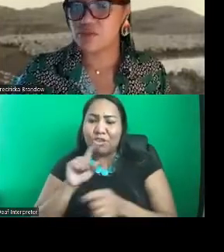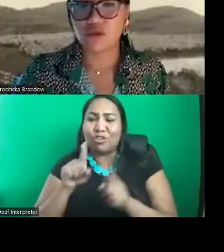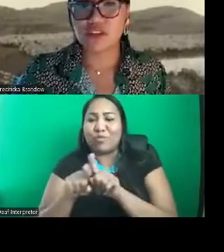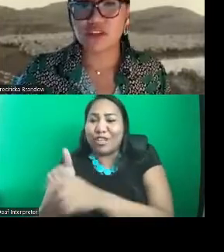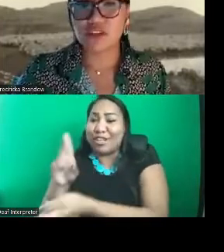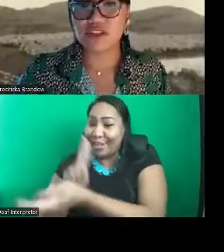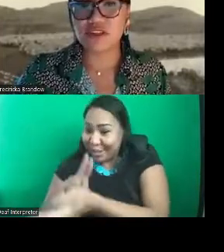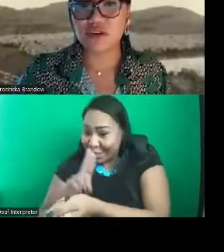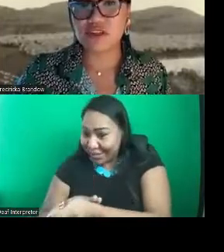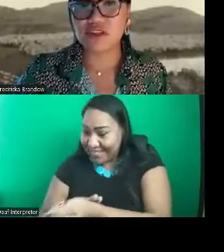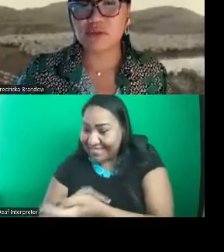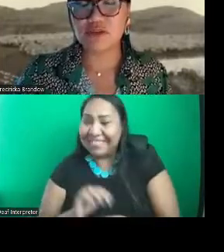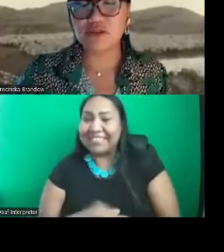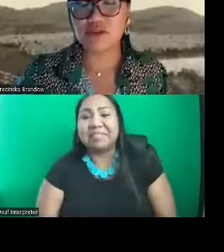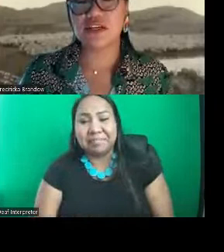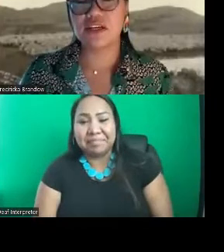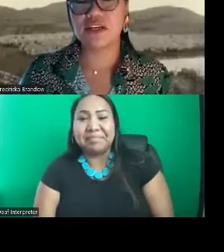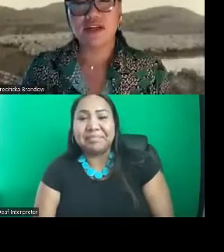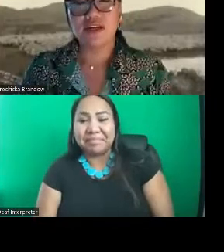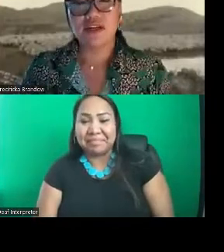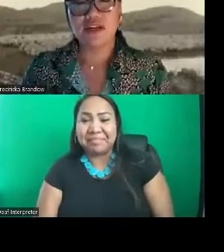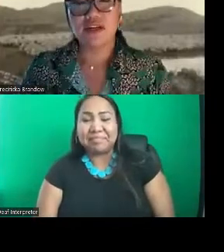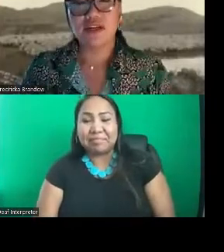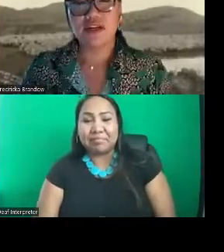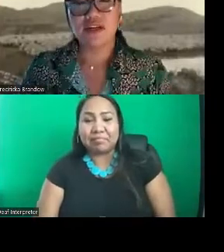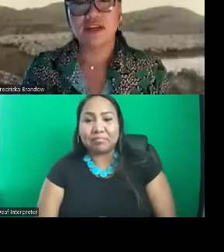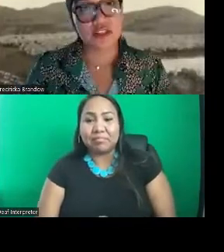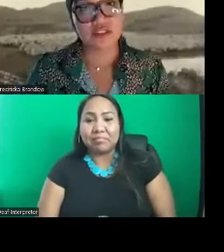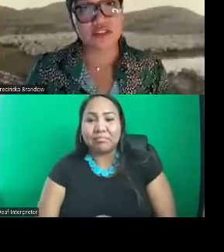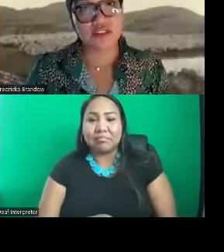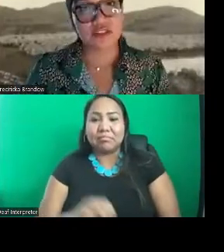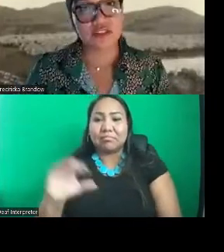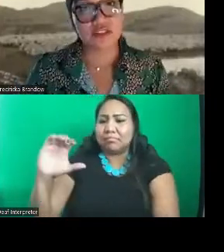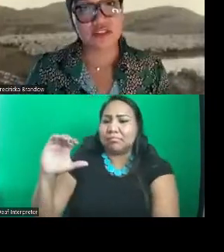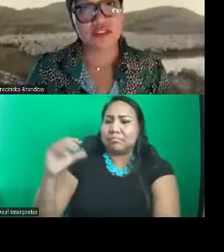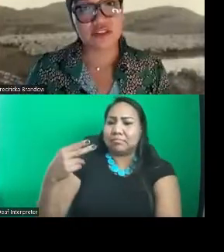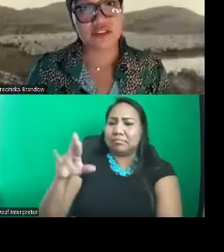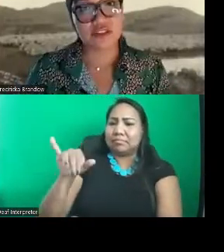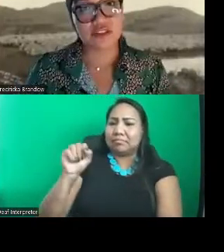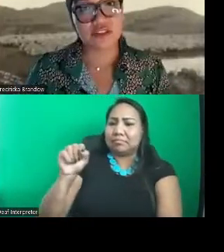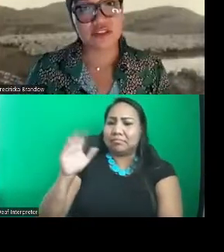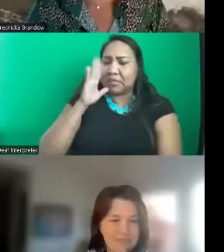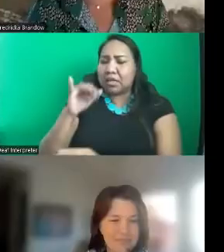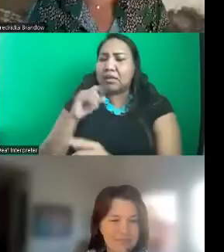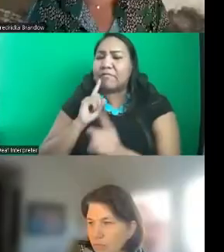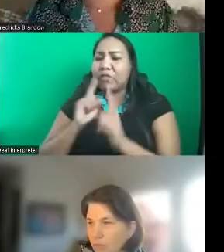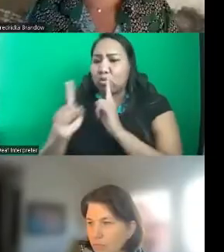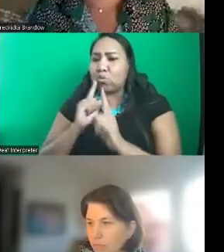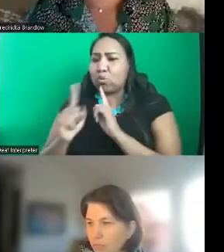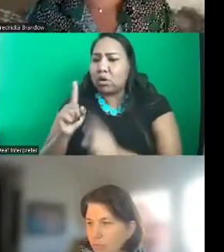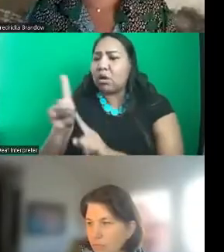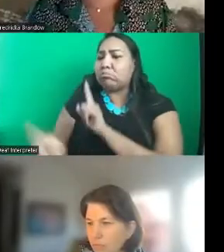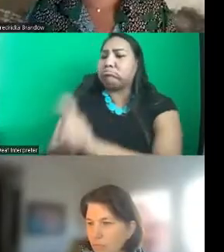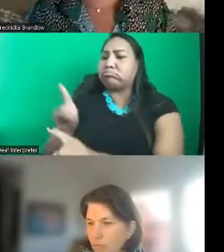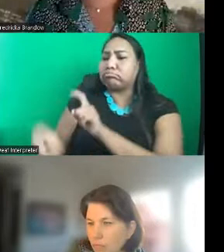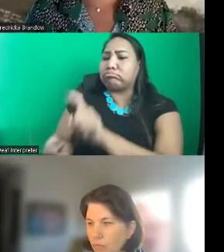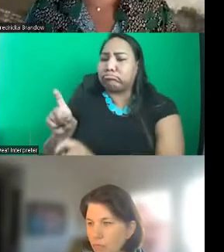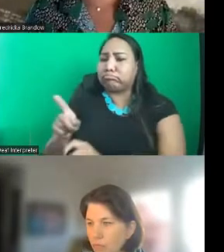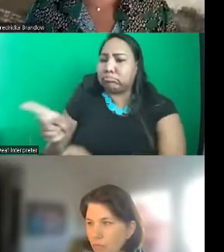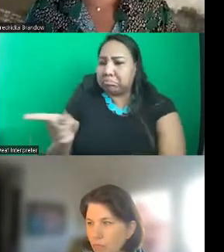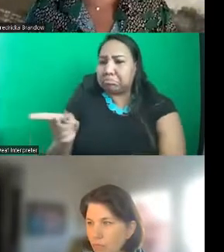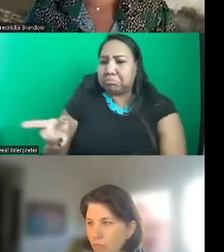And Chris is going to be doing interview questions in this segment. She'll be asking questions to Megan and